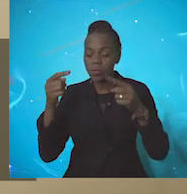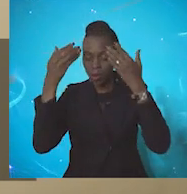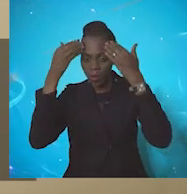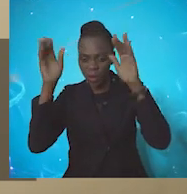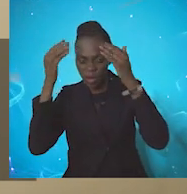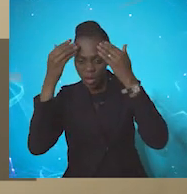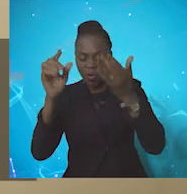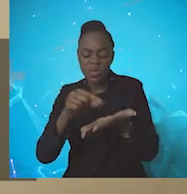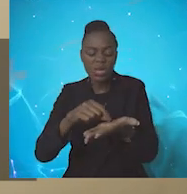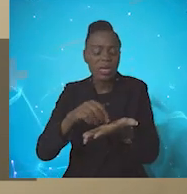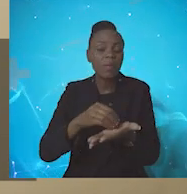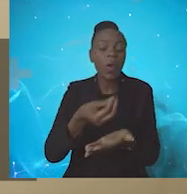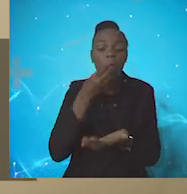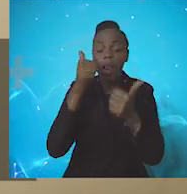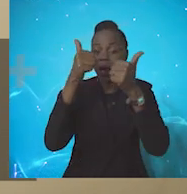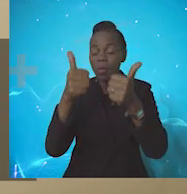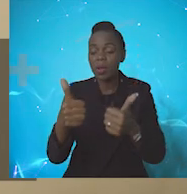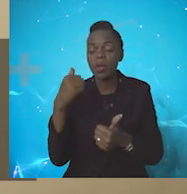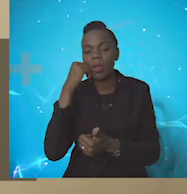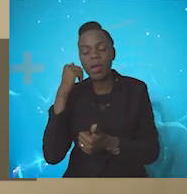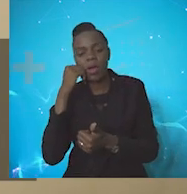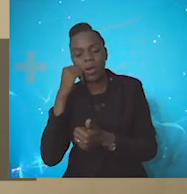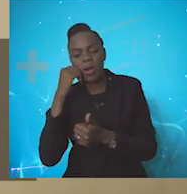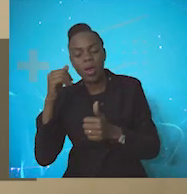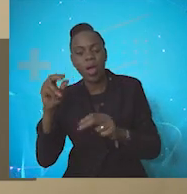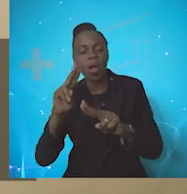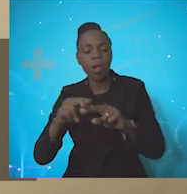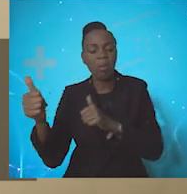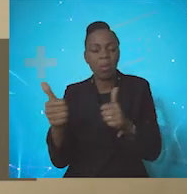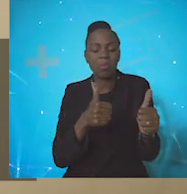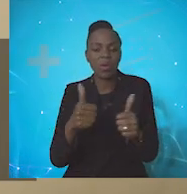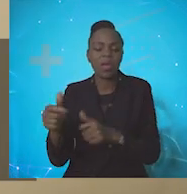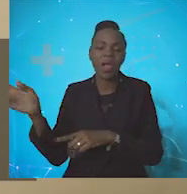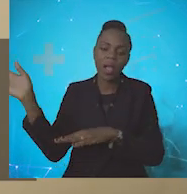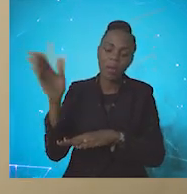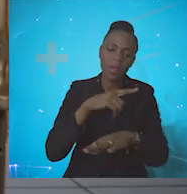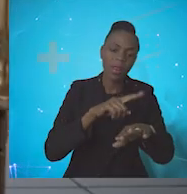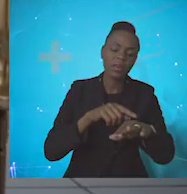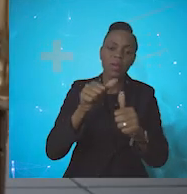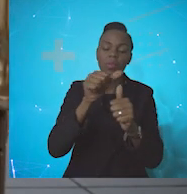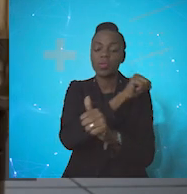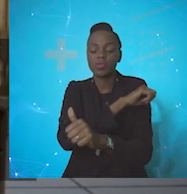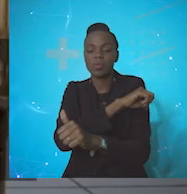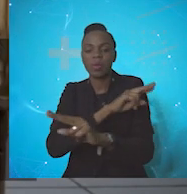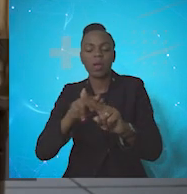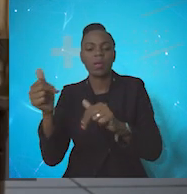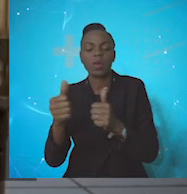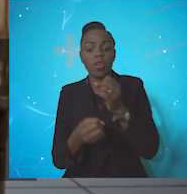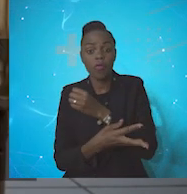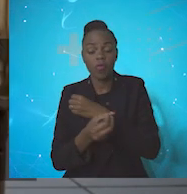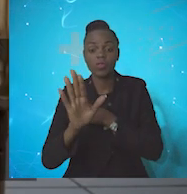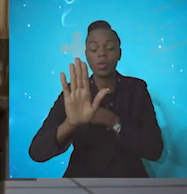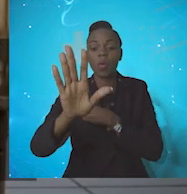good drugs for this disease and patients are being cured if they come to hospital on time and we treat them. So in your explanation, you